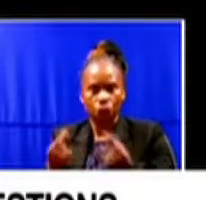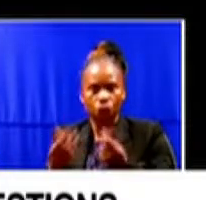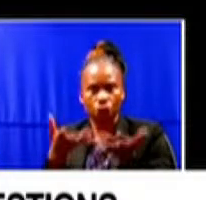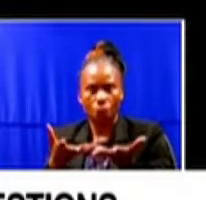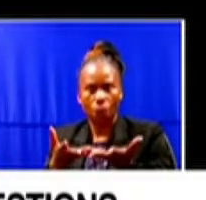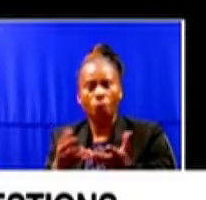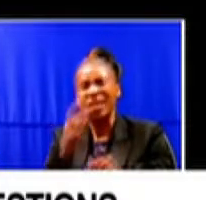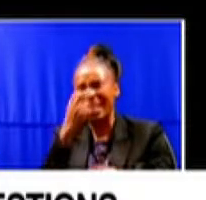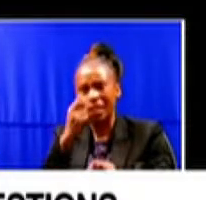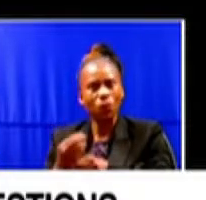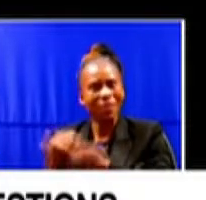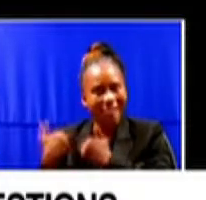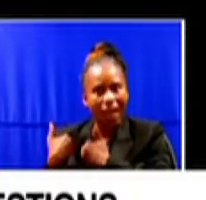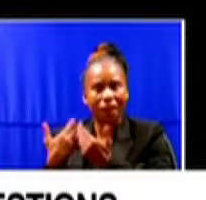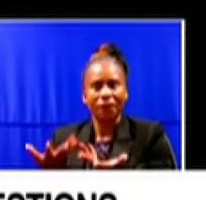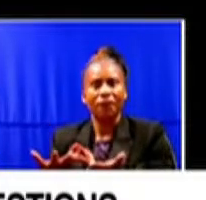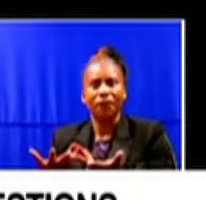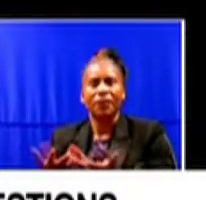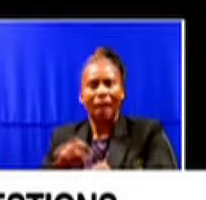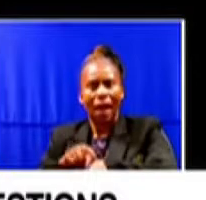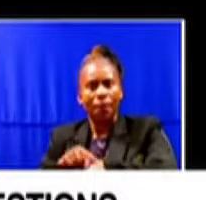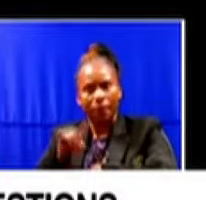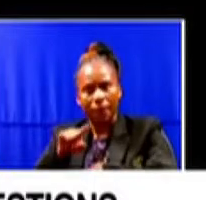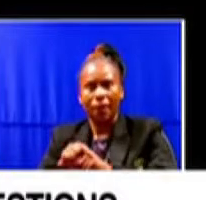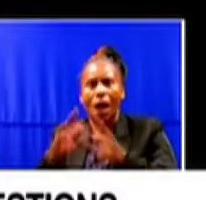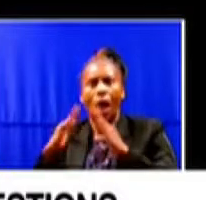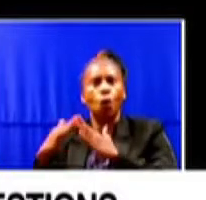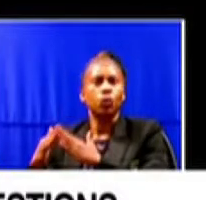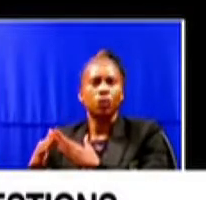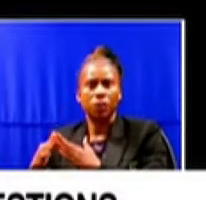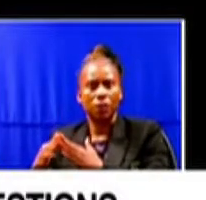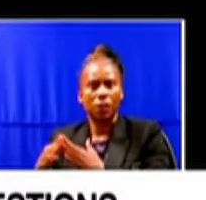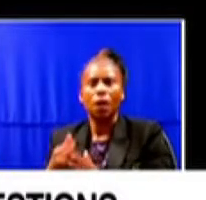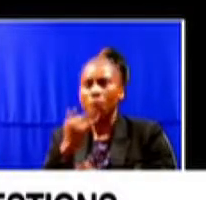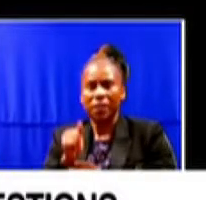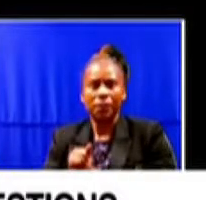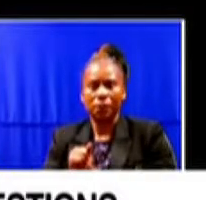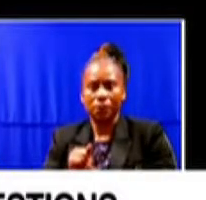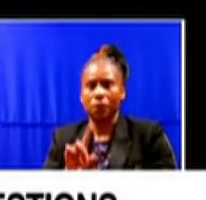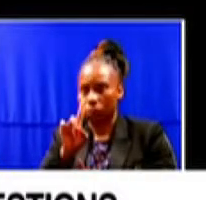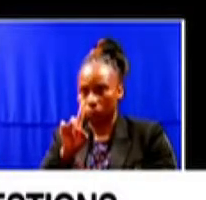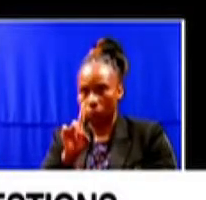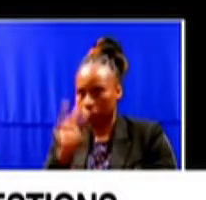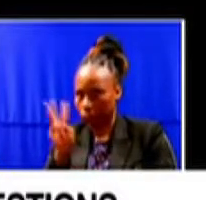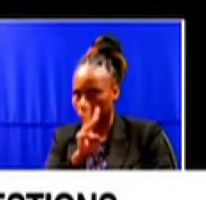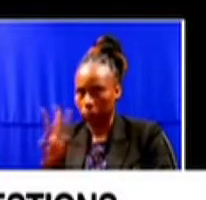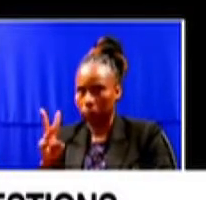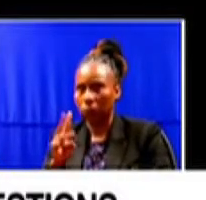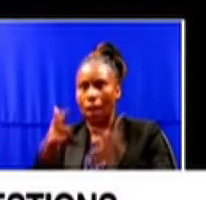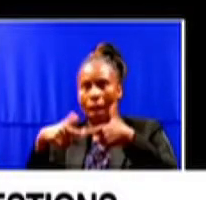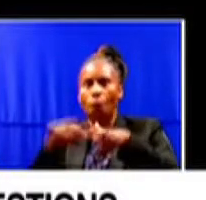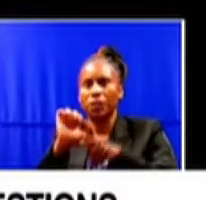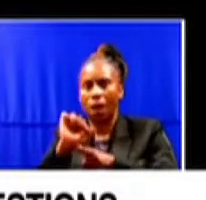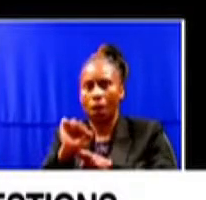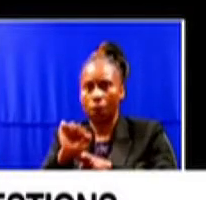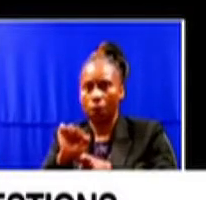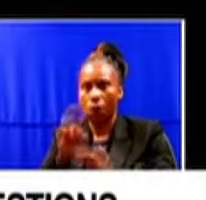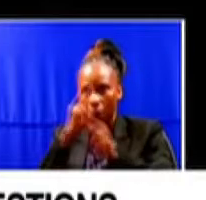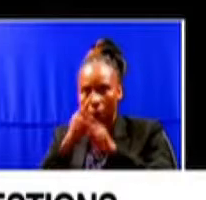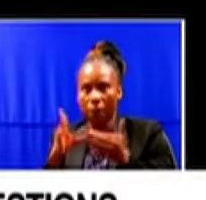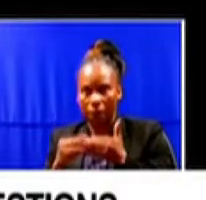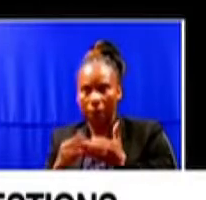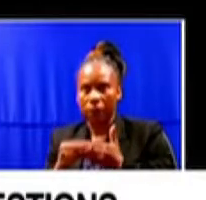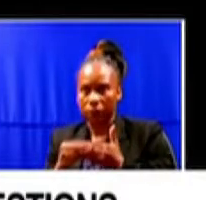time to deal with substantive issues in the House. And kindly mind your language. Honorable members, we take exception